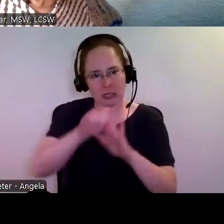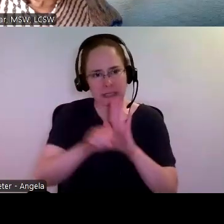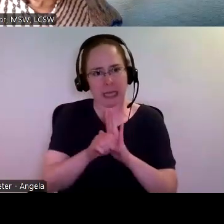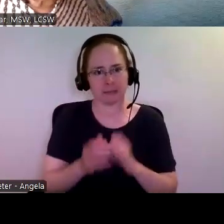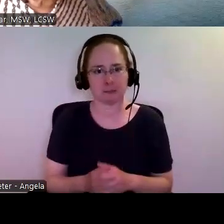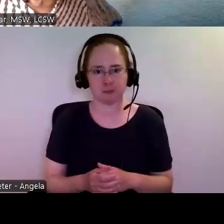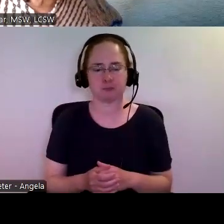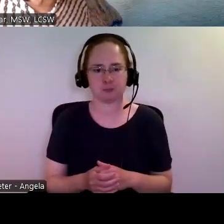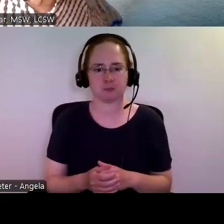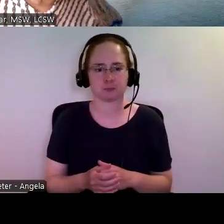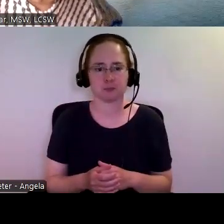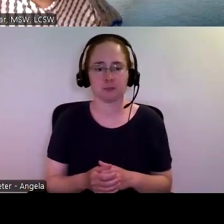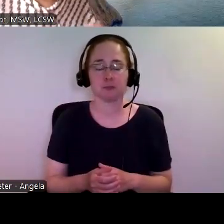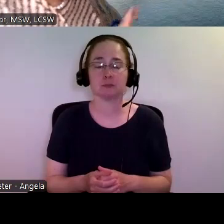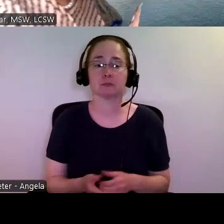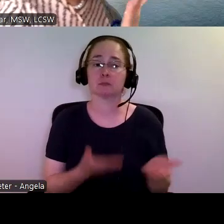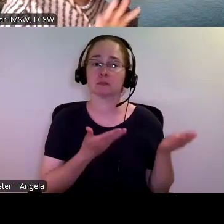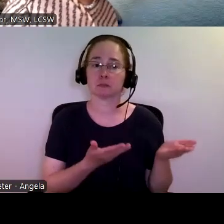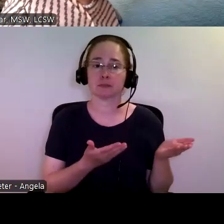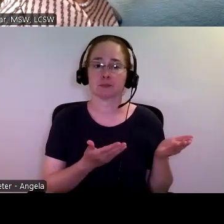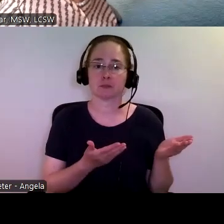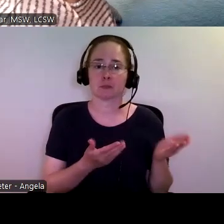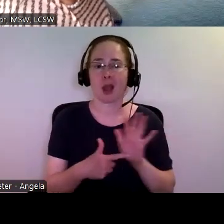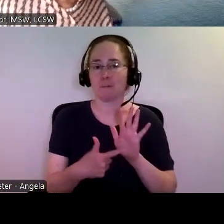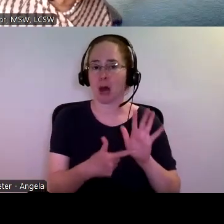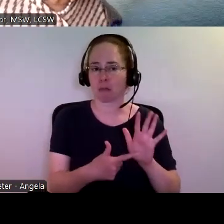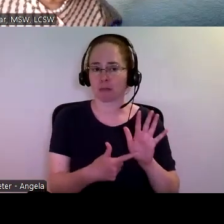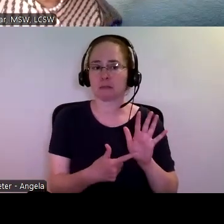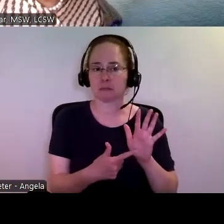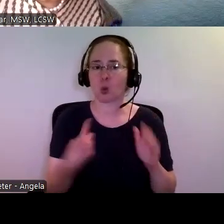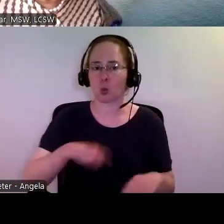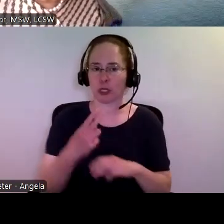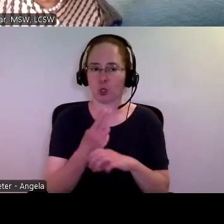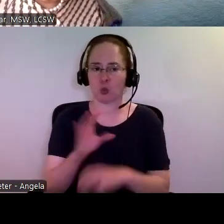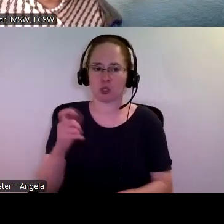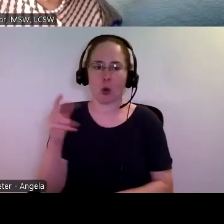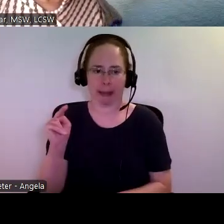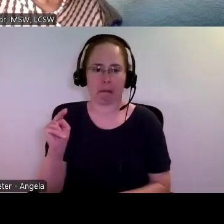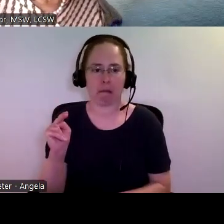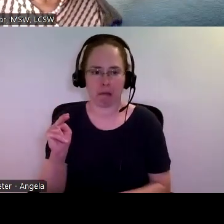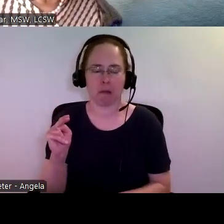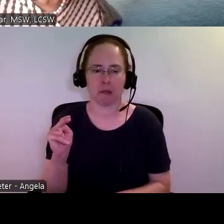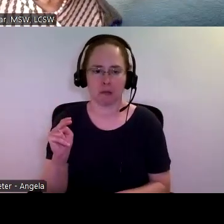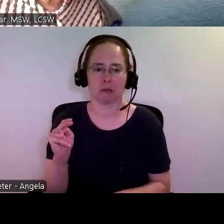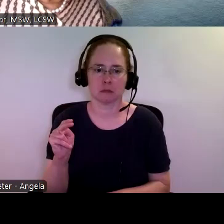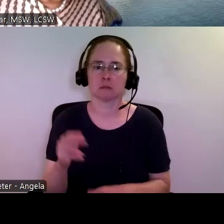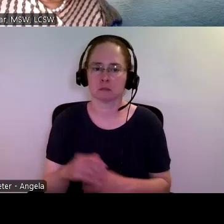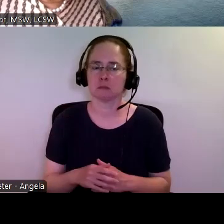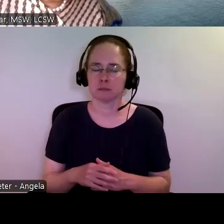And so here is a model that we use in Oregon through some of the work that I